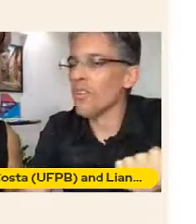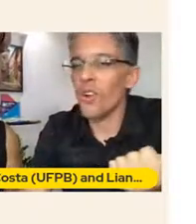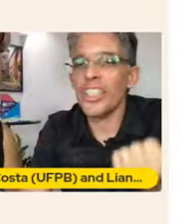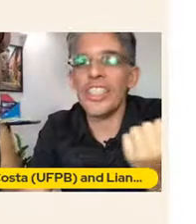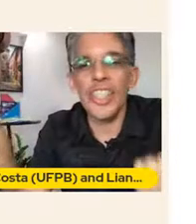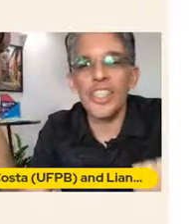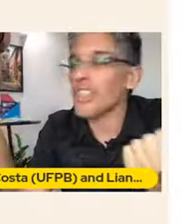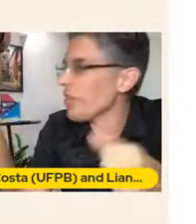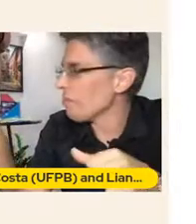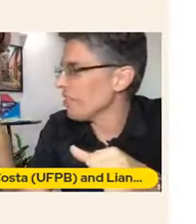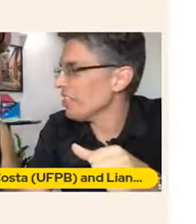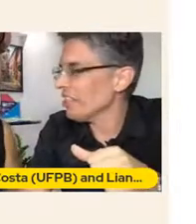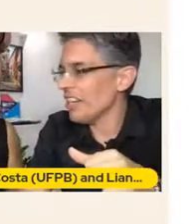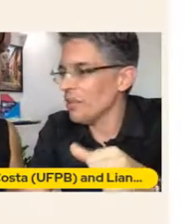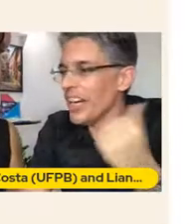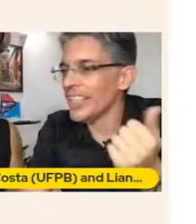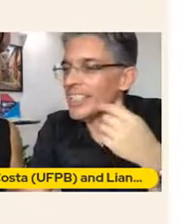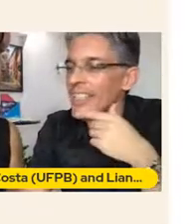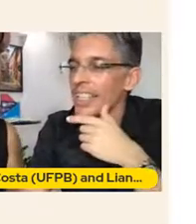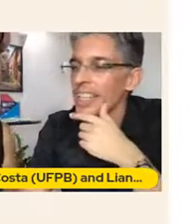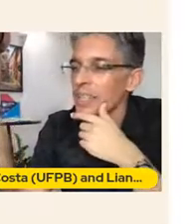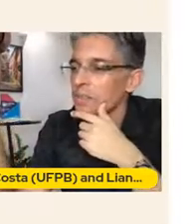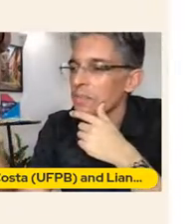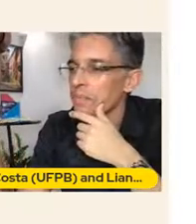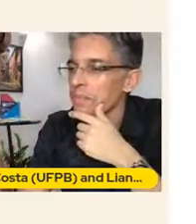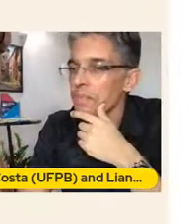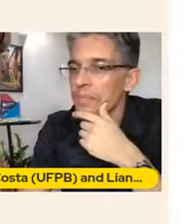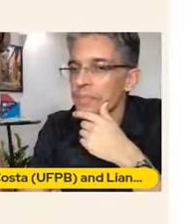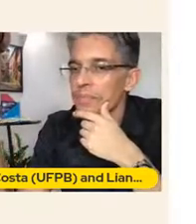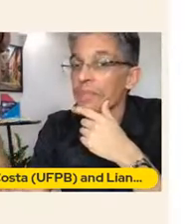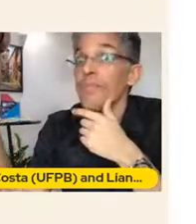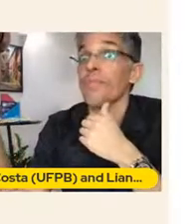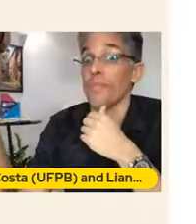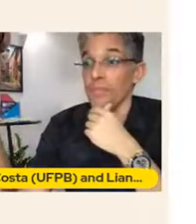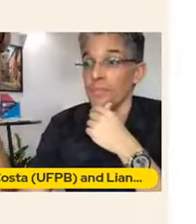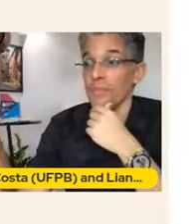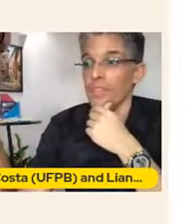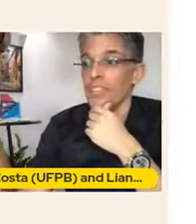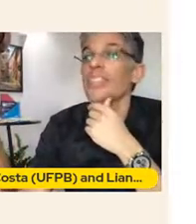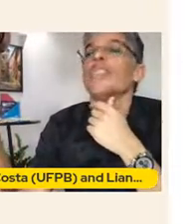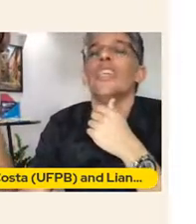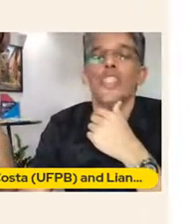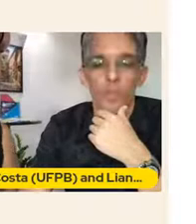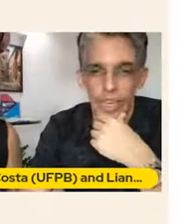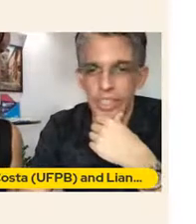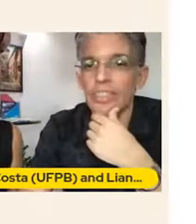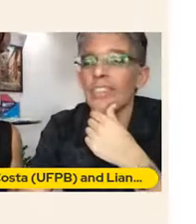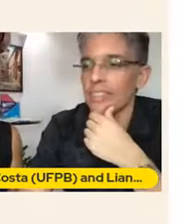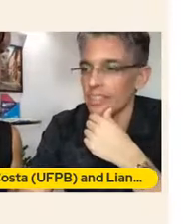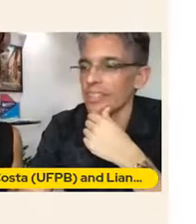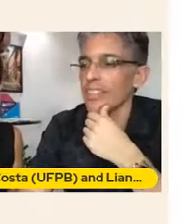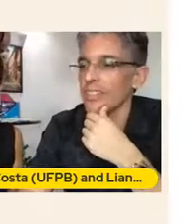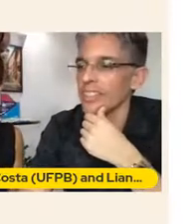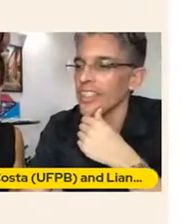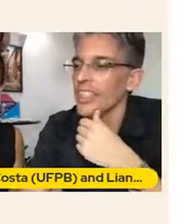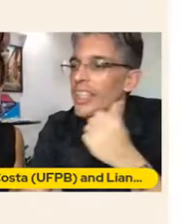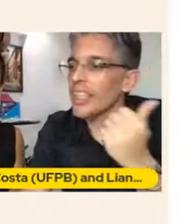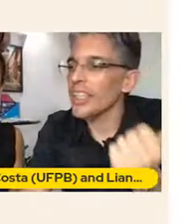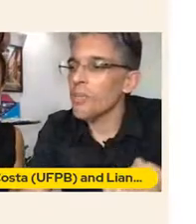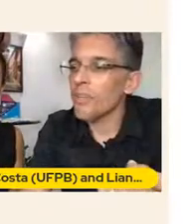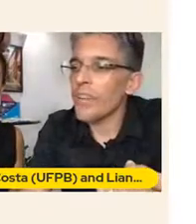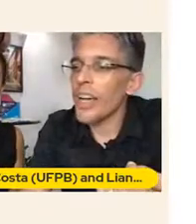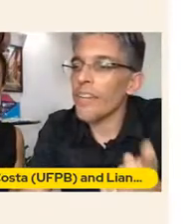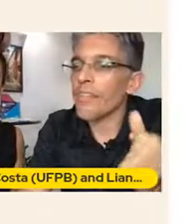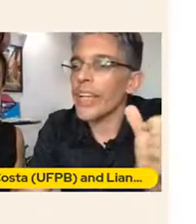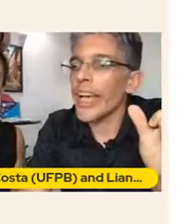received the course teaching grammar. Yes. Right? And now the last one that is teaching writing. Right? It's number